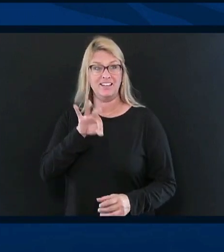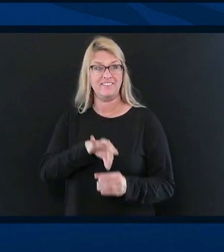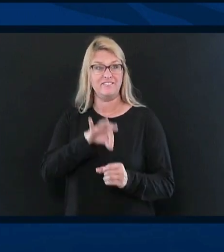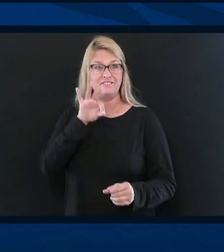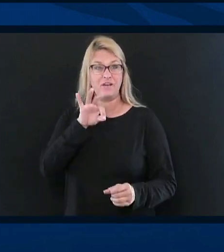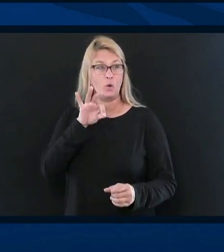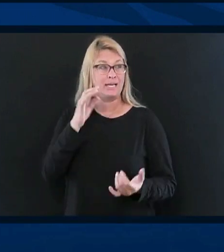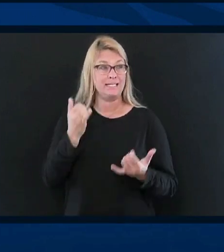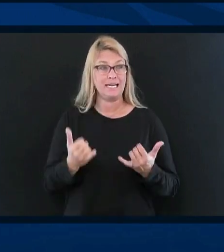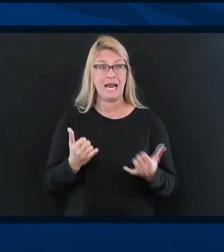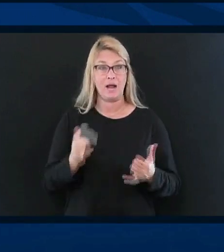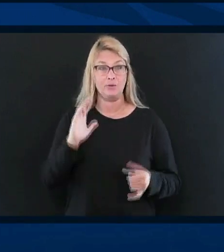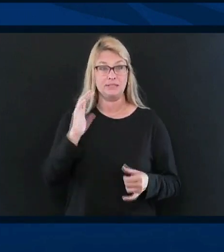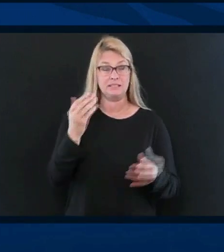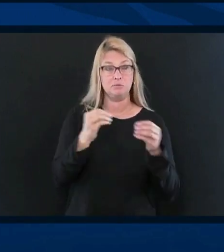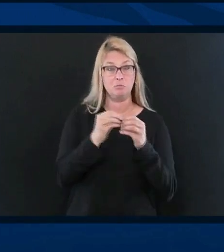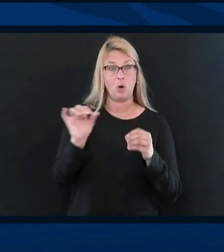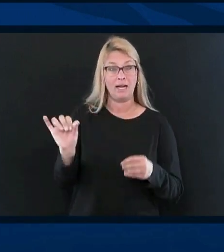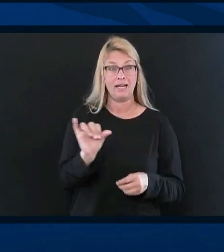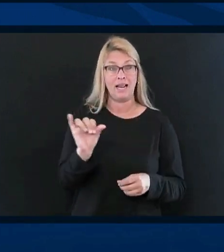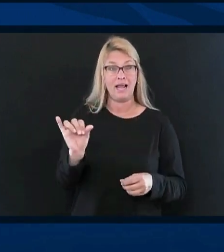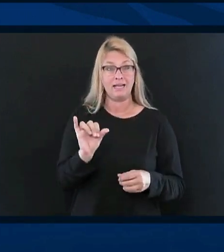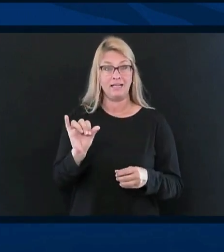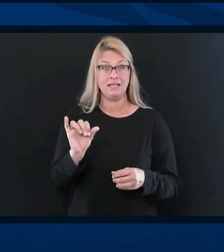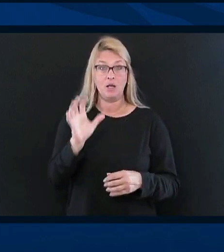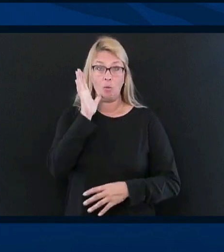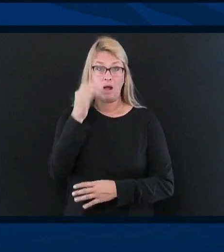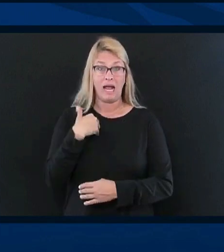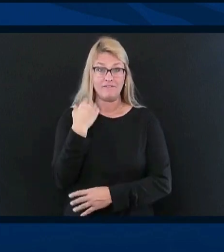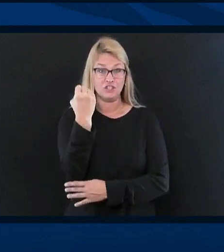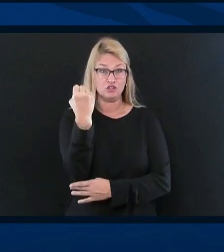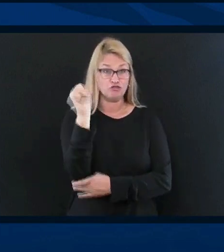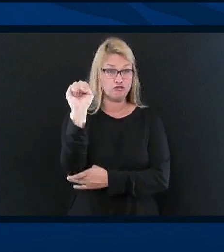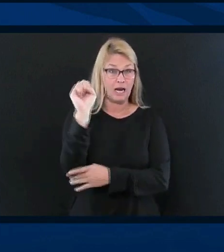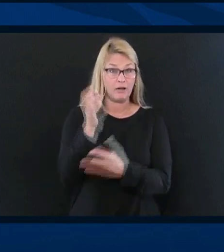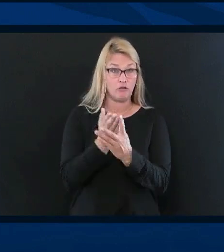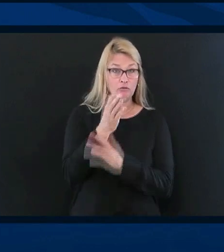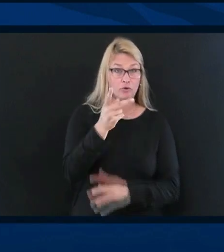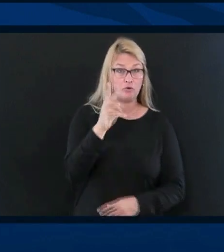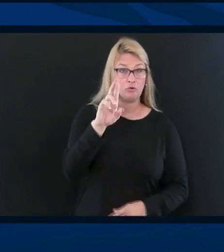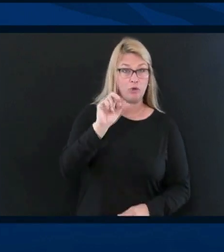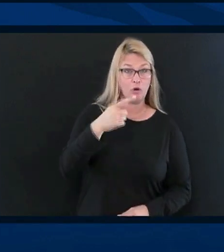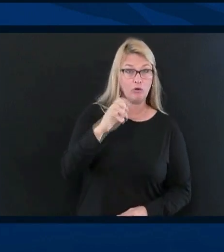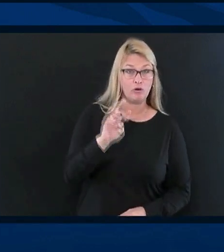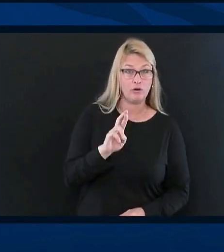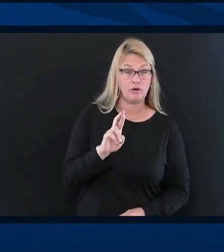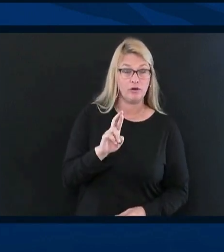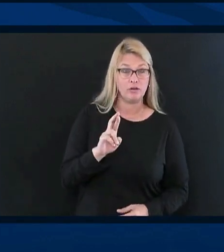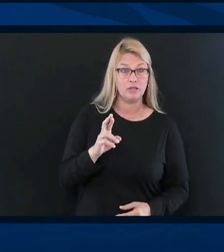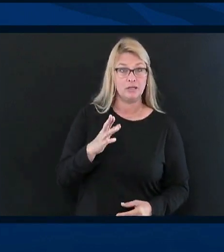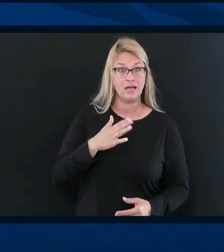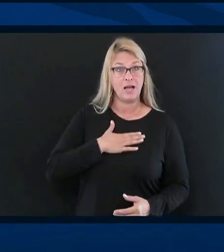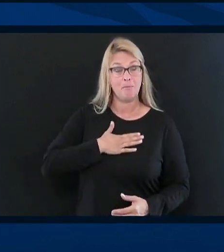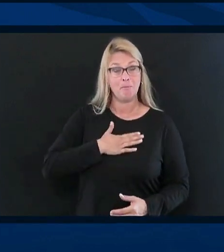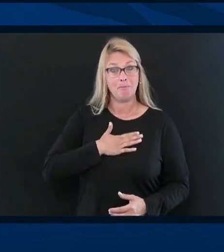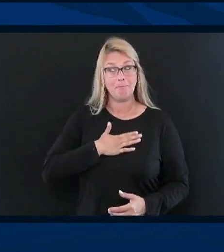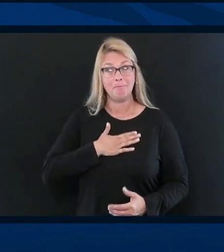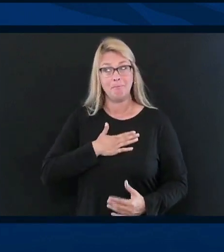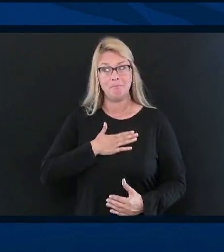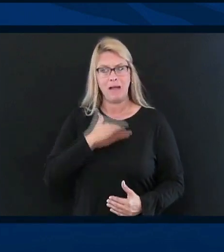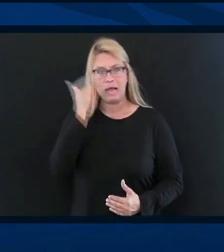it's beginning to seem more and more likely that a strike is probable. Now, to the best of my knowledge, nothing yet